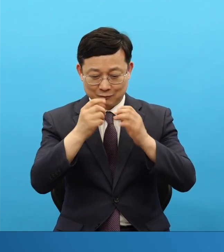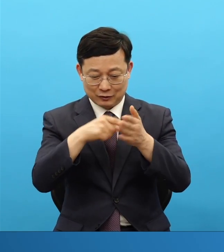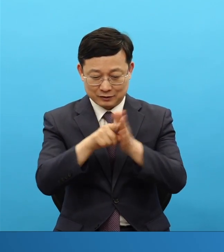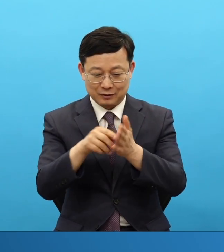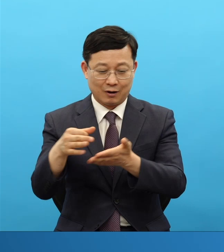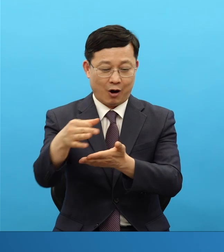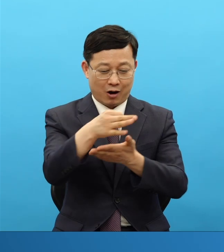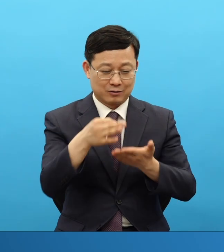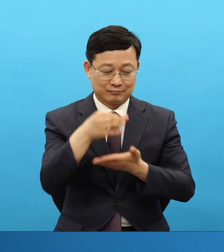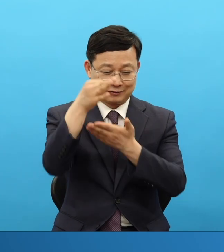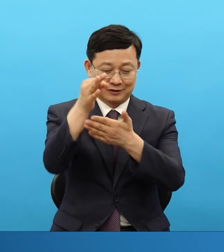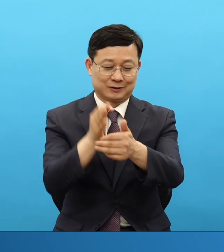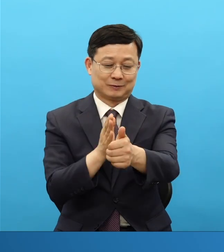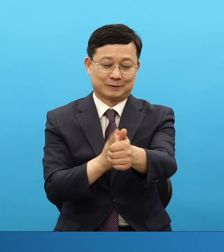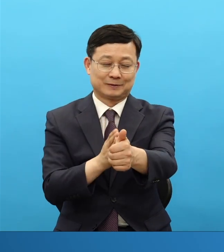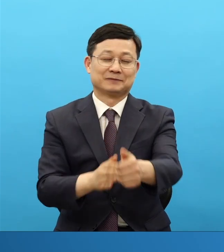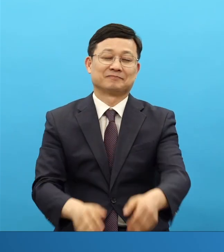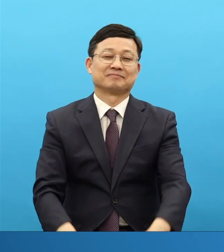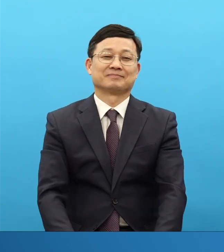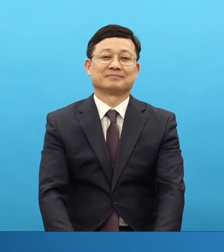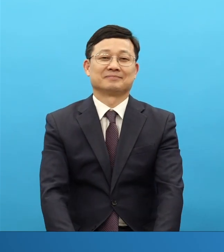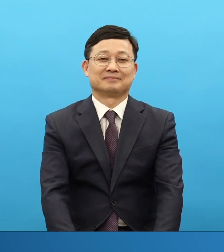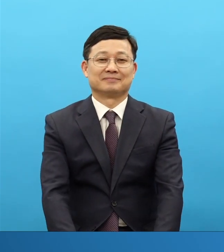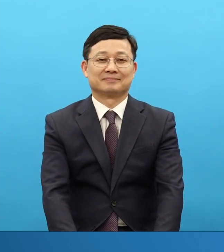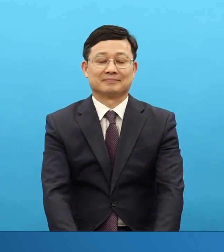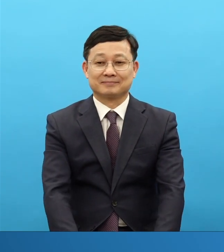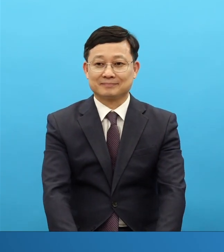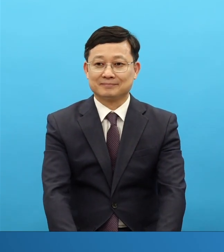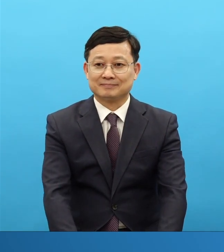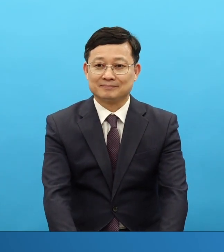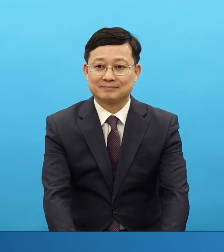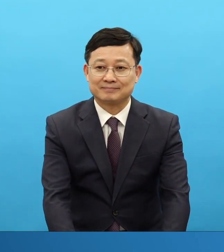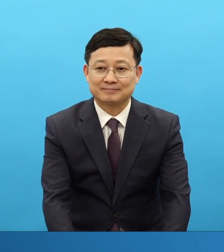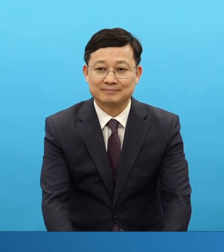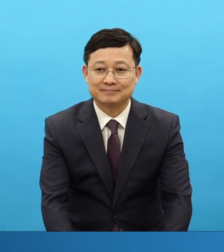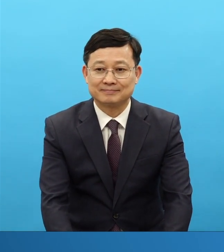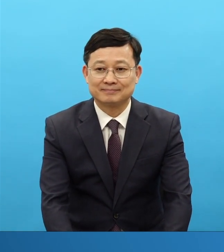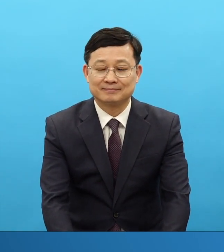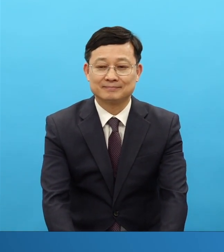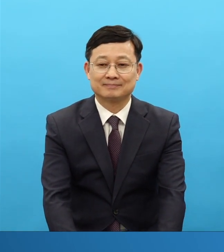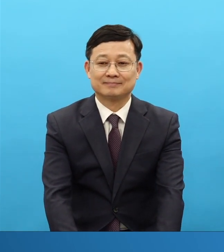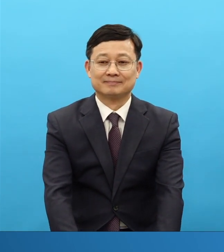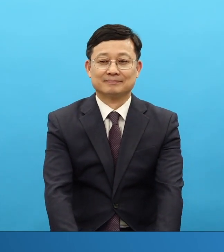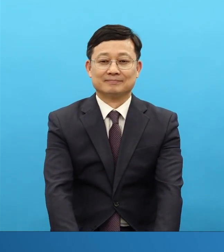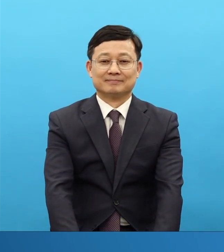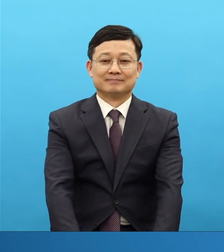preparations of the age of the 3-day weekend and the 3 courtyards as we sing hymn number 288.